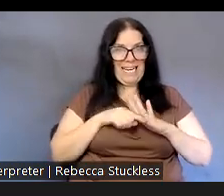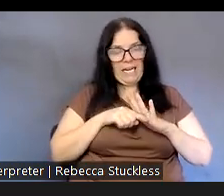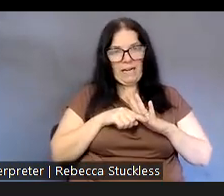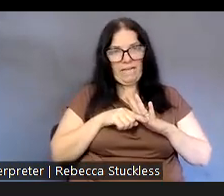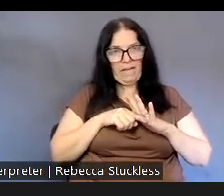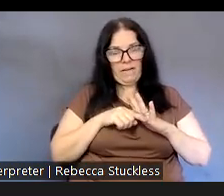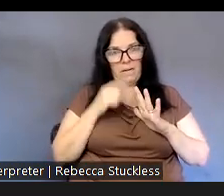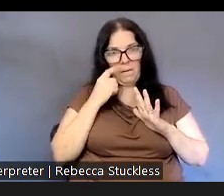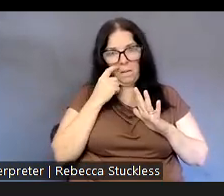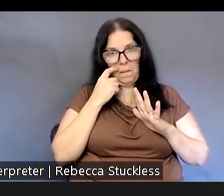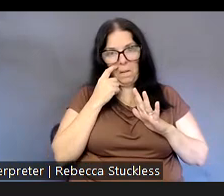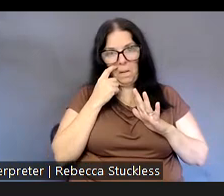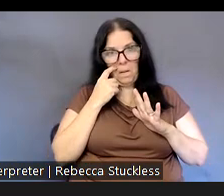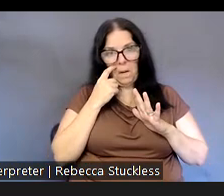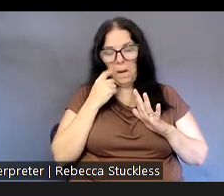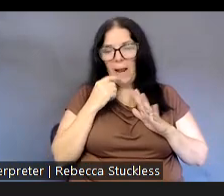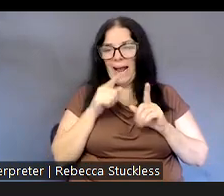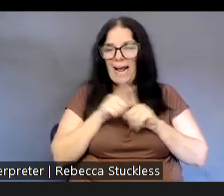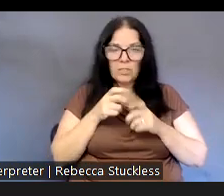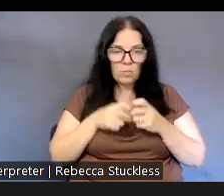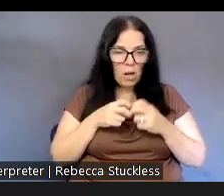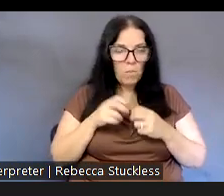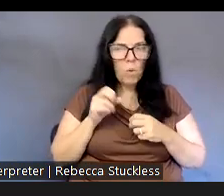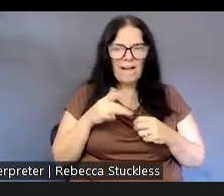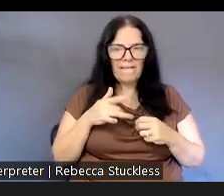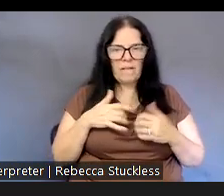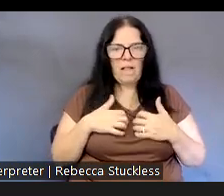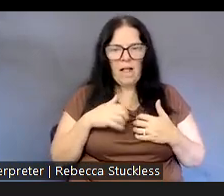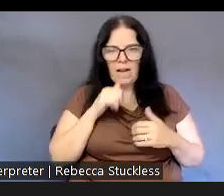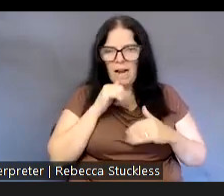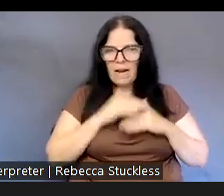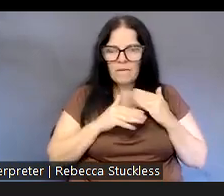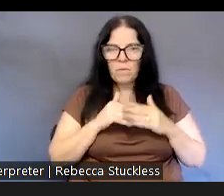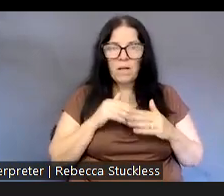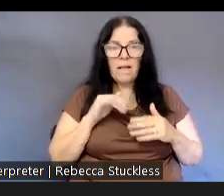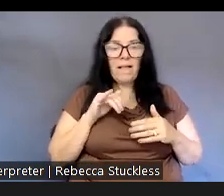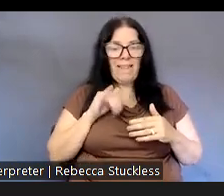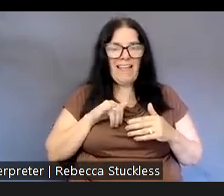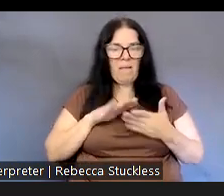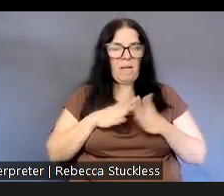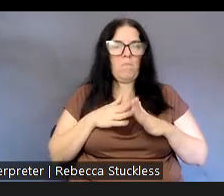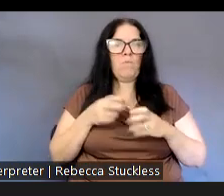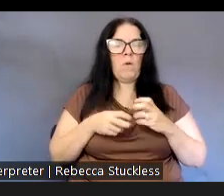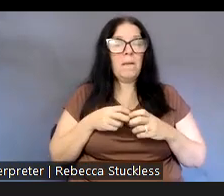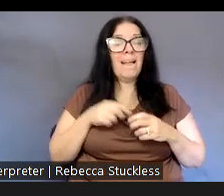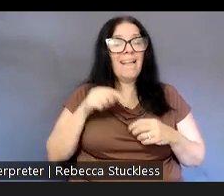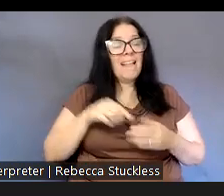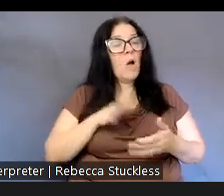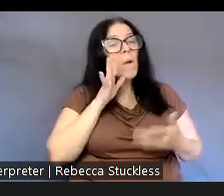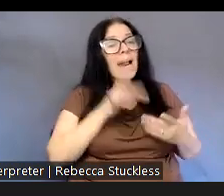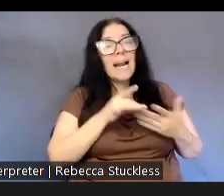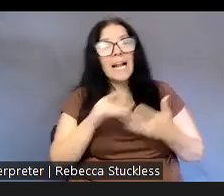uh, as a problem, or any emotional discomfort as a problem, is it overlooks the fact that sometimes